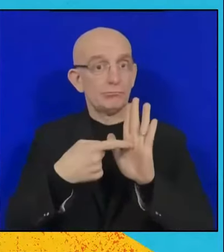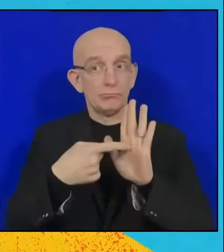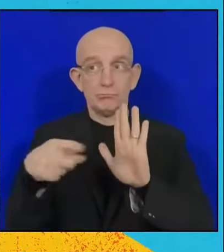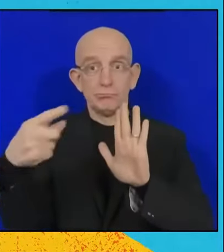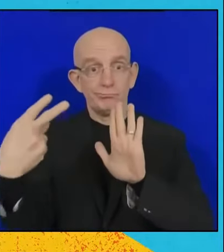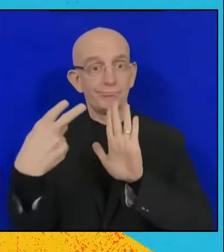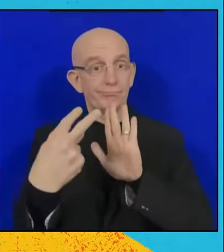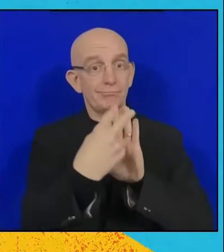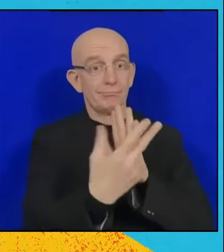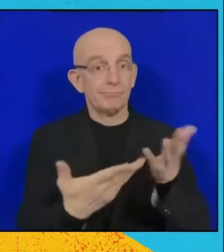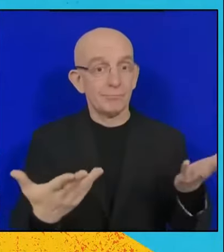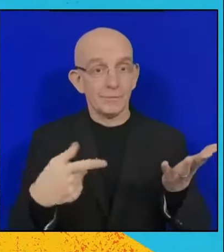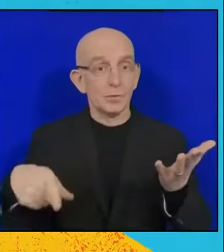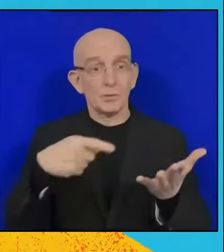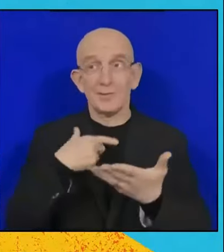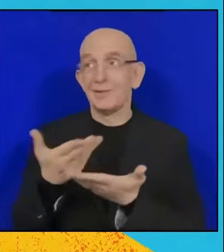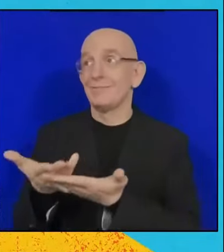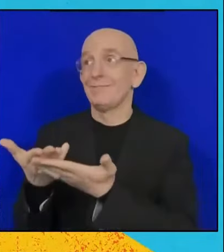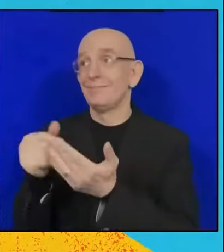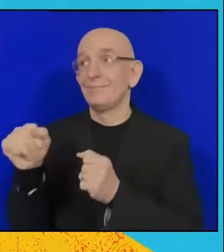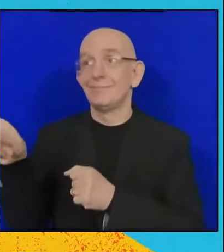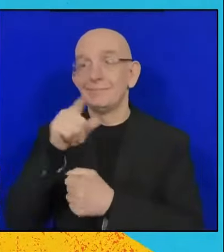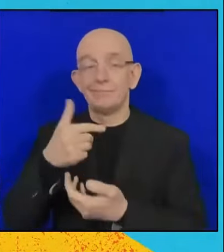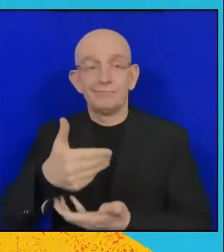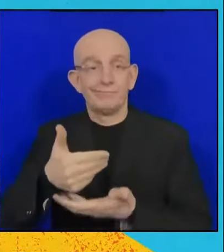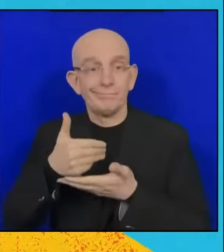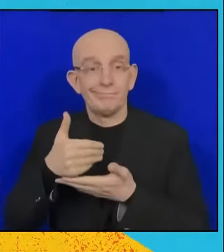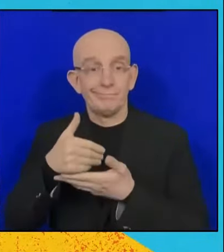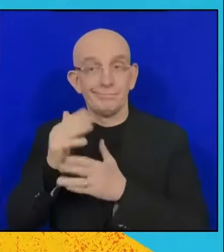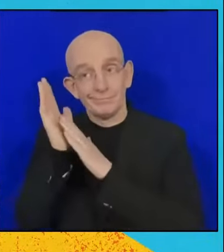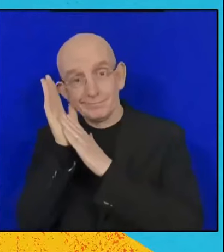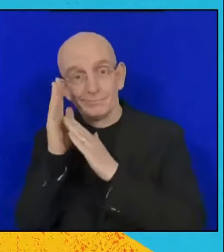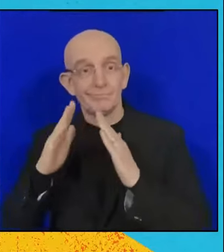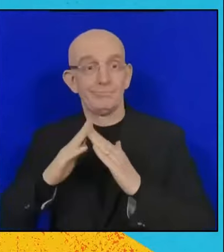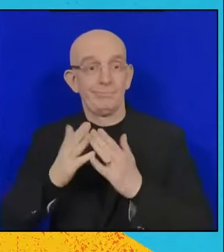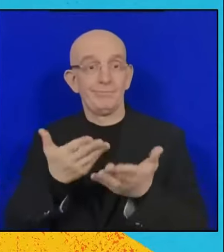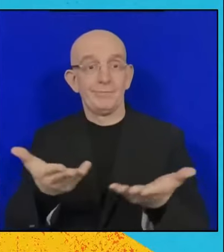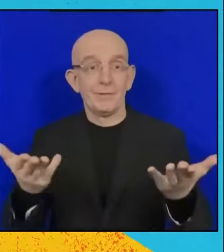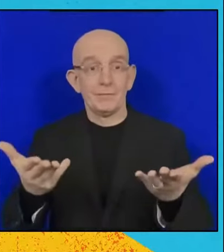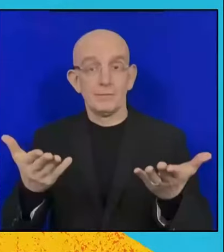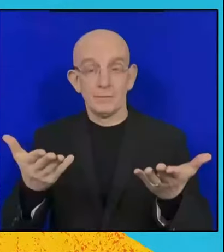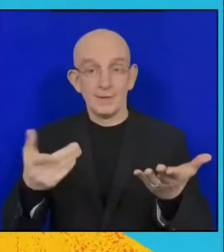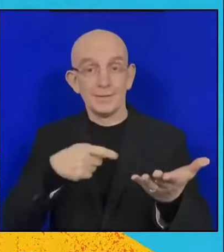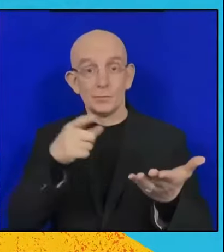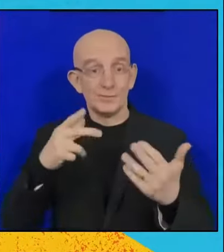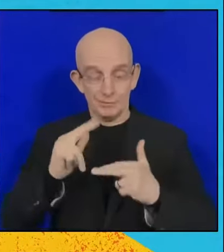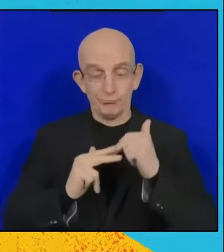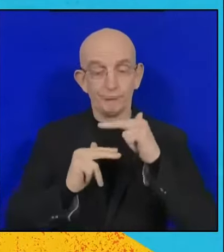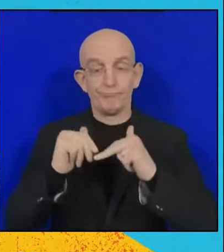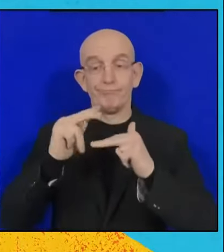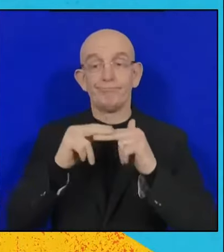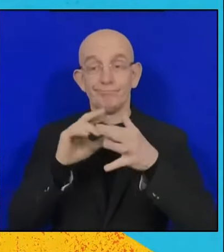Capture. We build peace. We help.